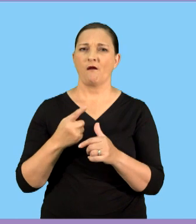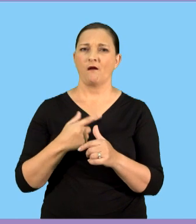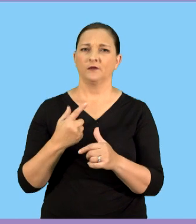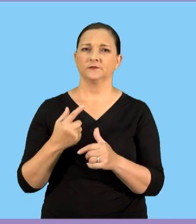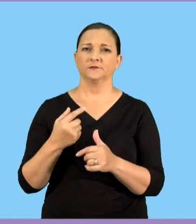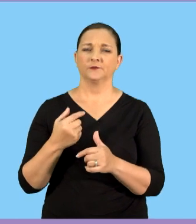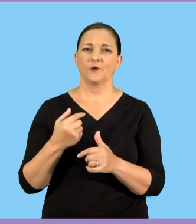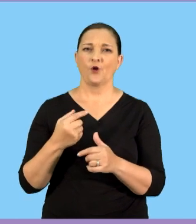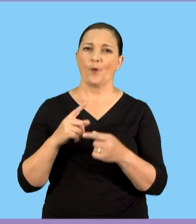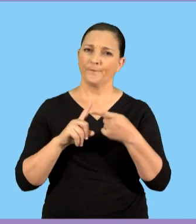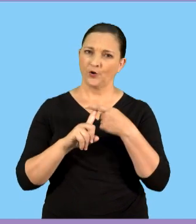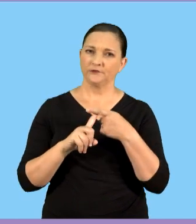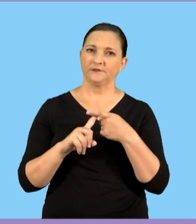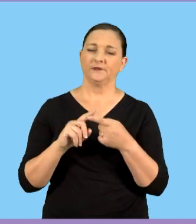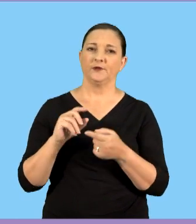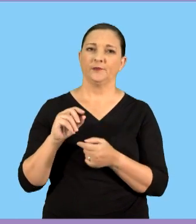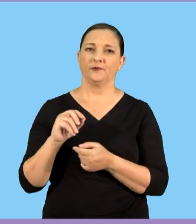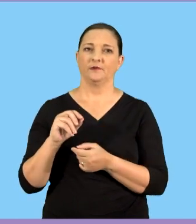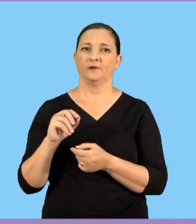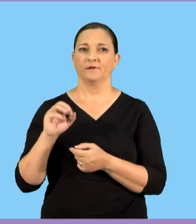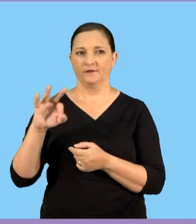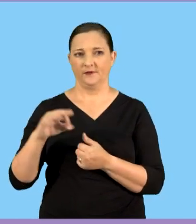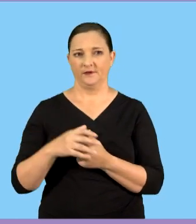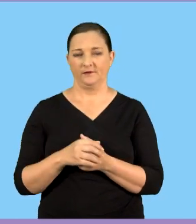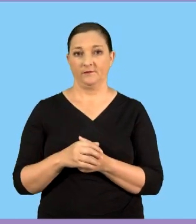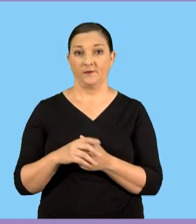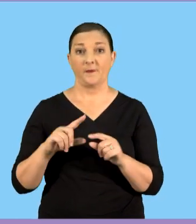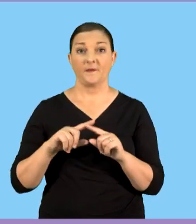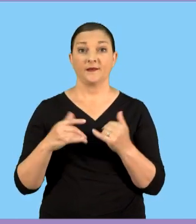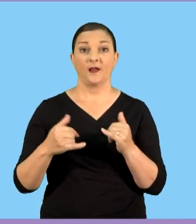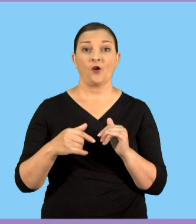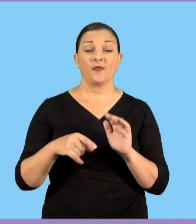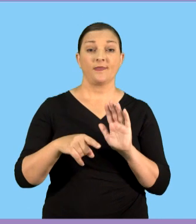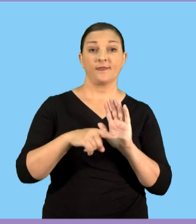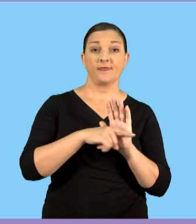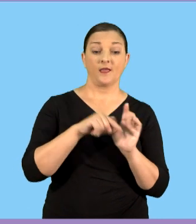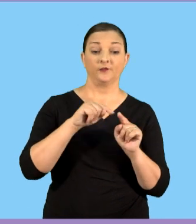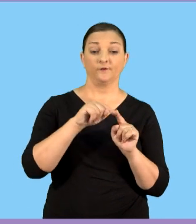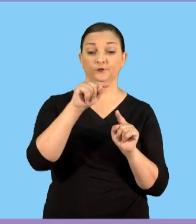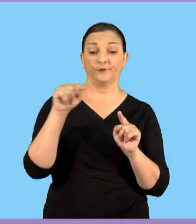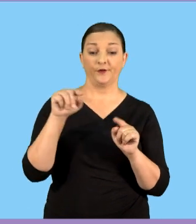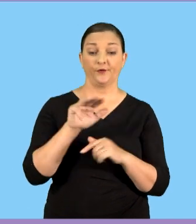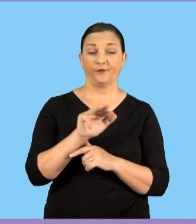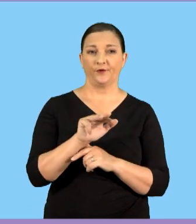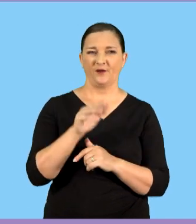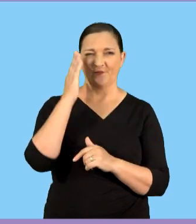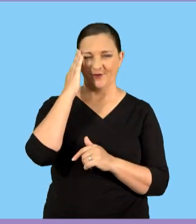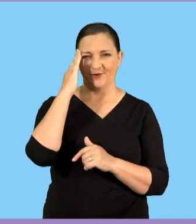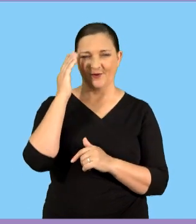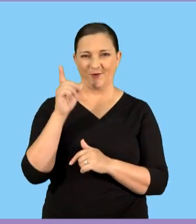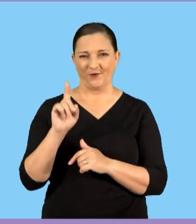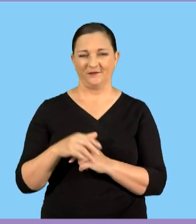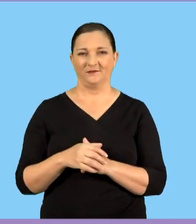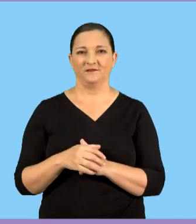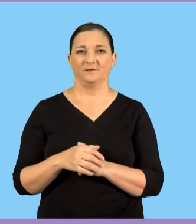been asked for the positive square root of 9. If we were asked for the negative square root of 9, then we